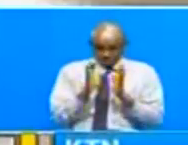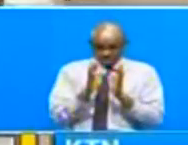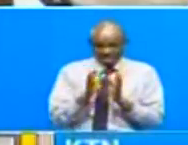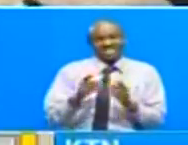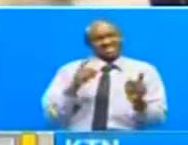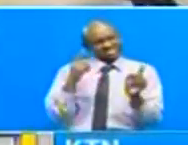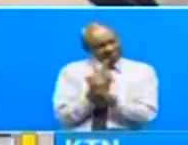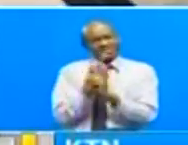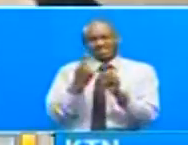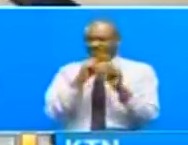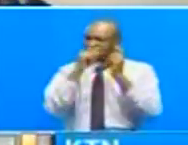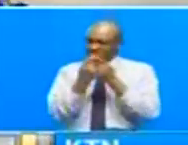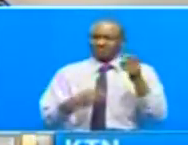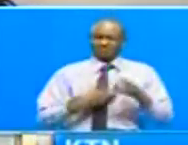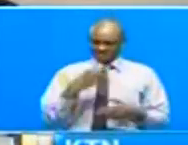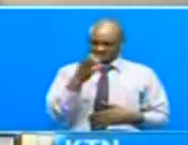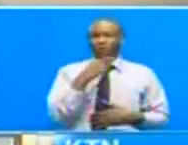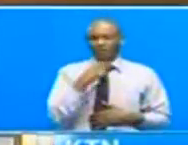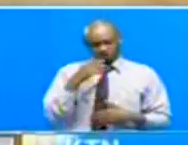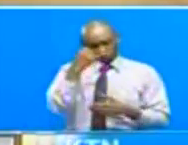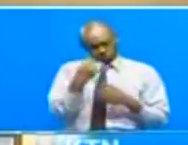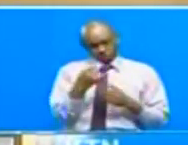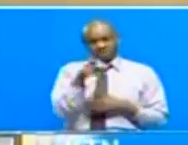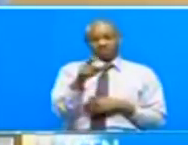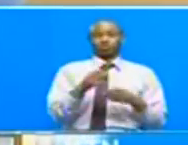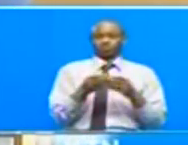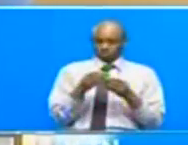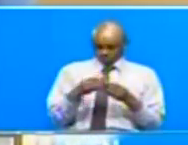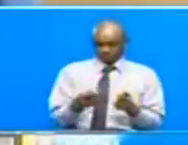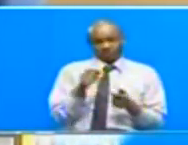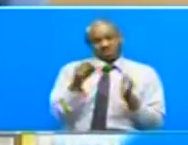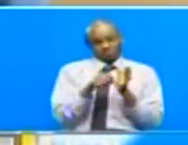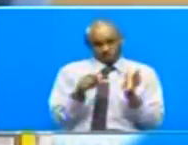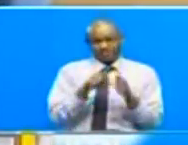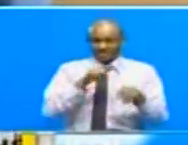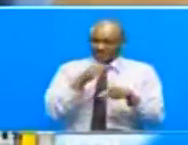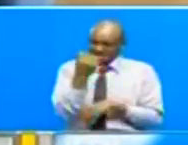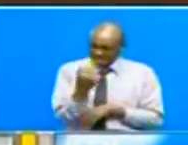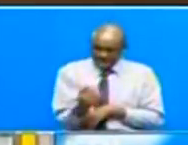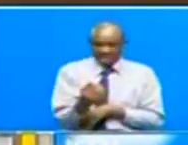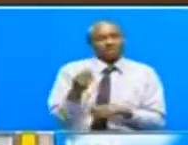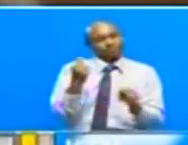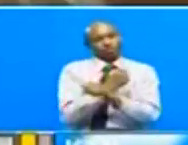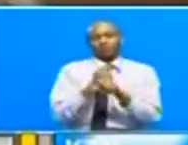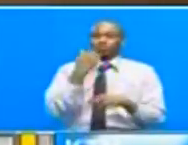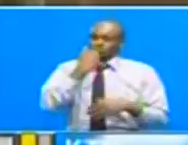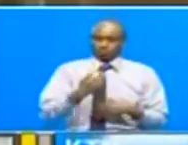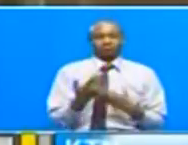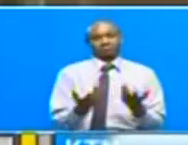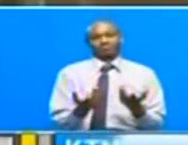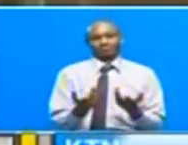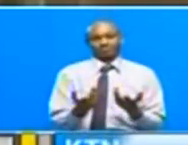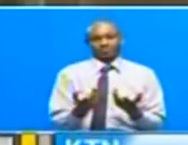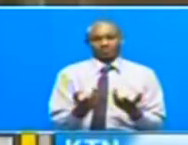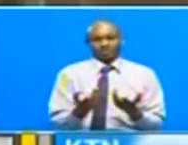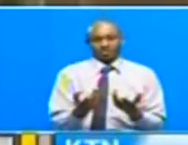teams of doctors had earlier ruled out an operation to correct the defect due to his then tender age and the complexity of this kind of operation.